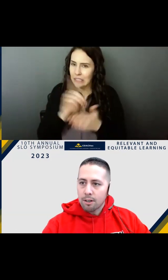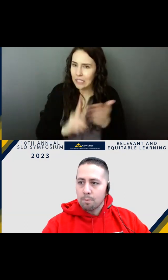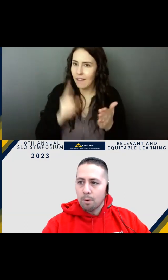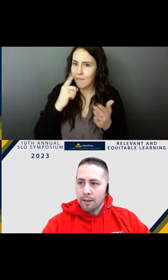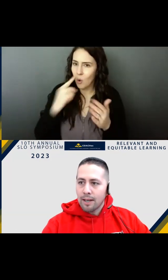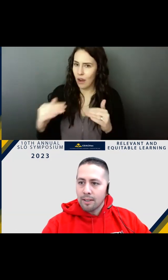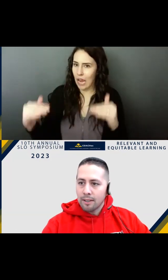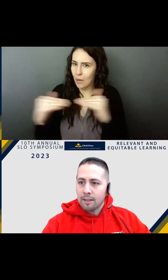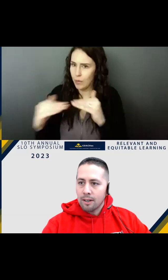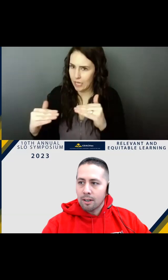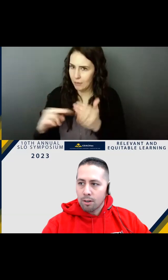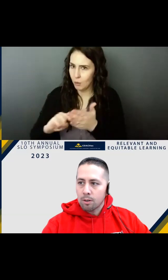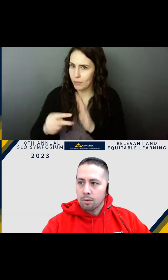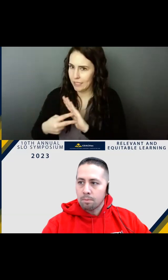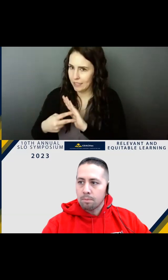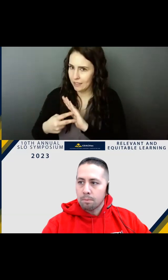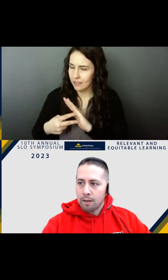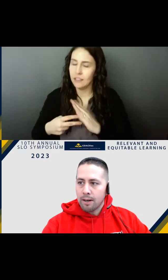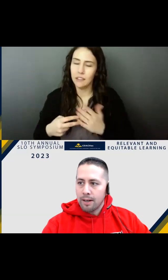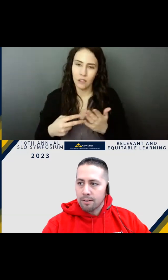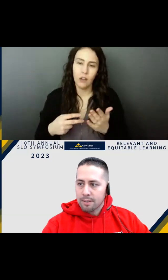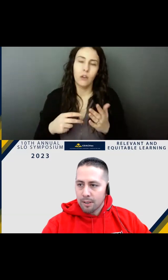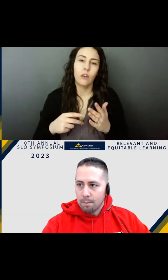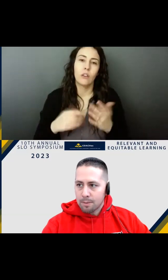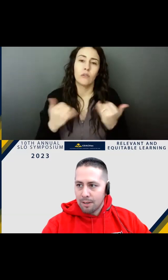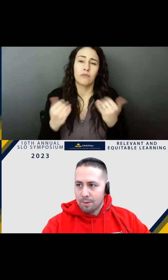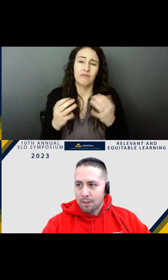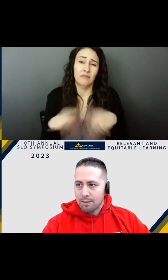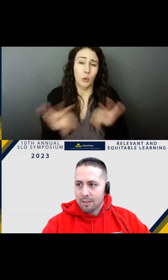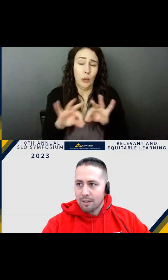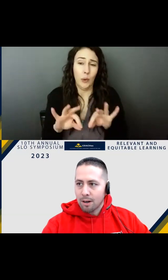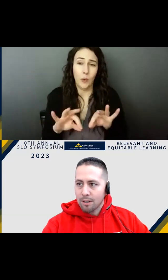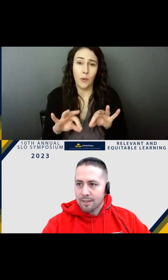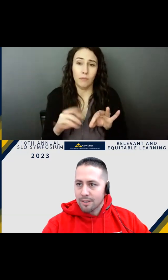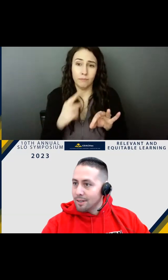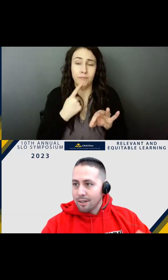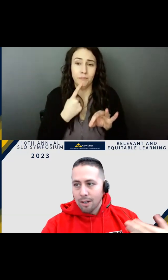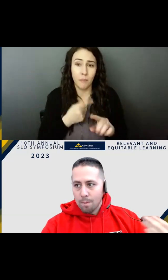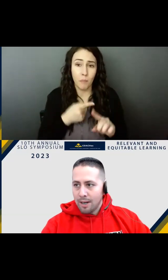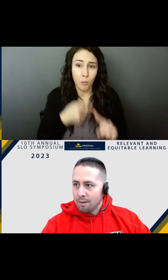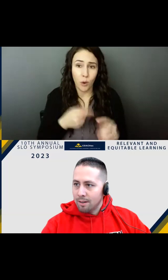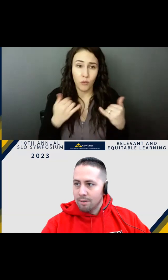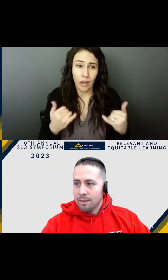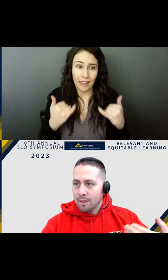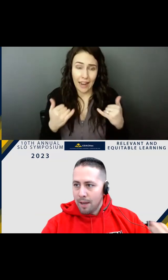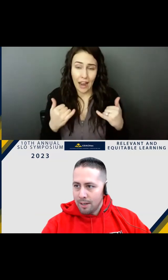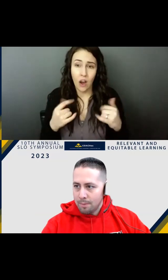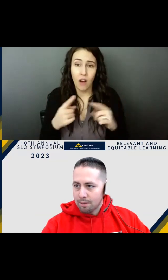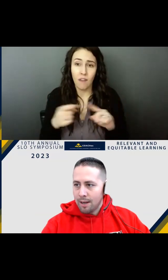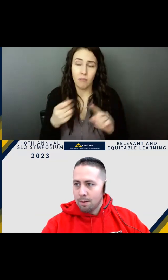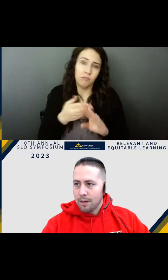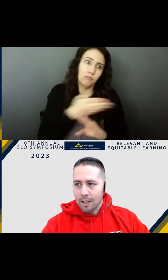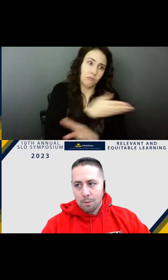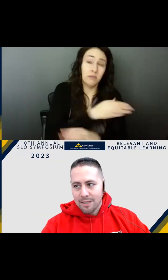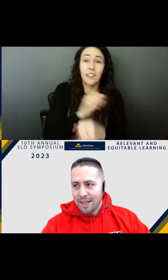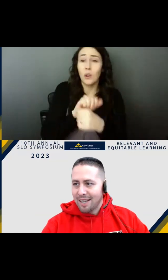So a starting point, I think, a critical point right now to some of the comments made from the previous colleagues coming out of the pandemic,